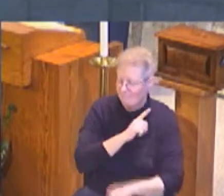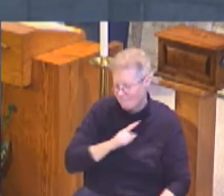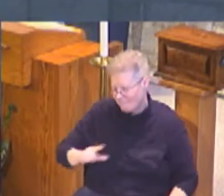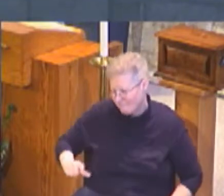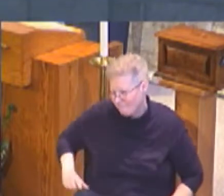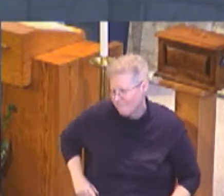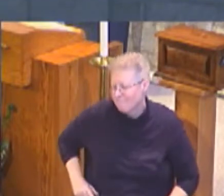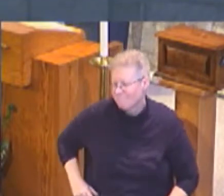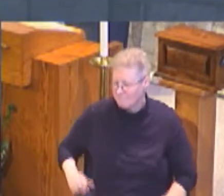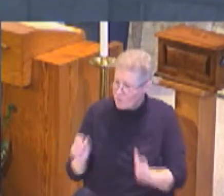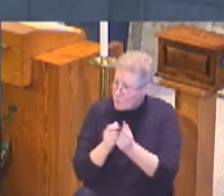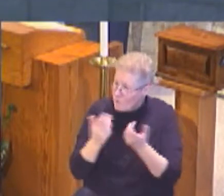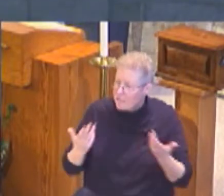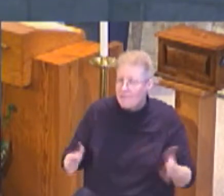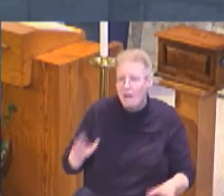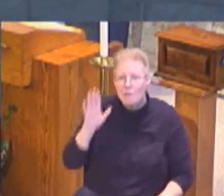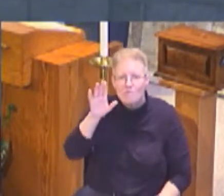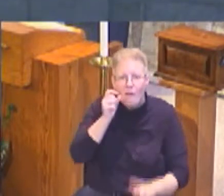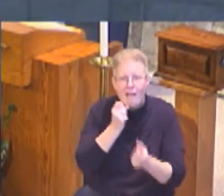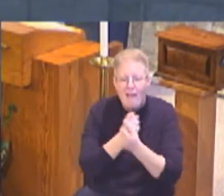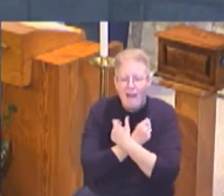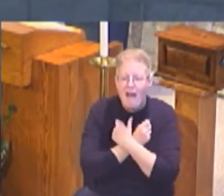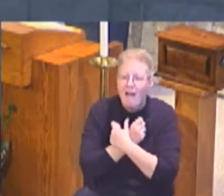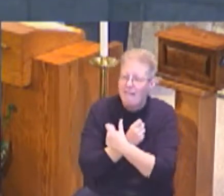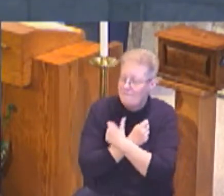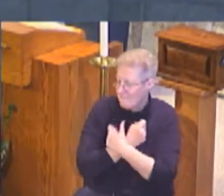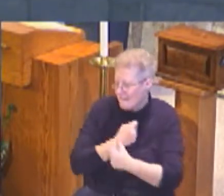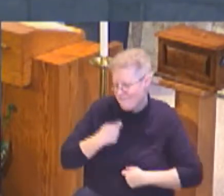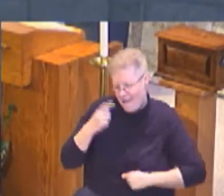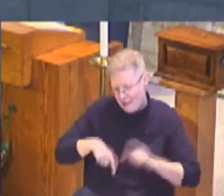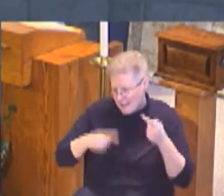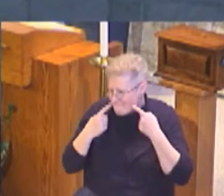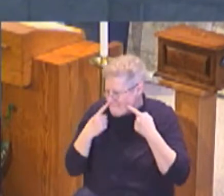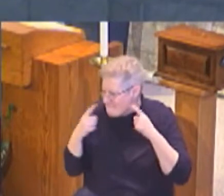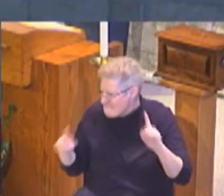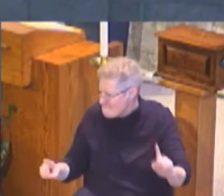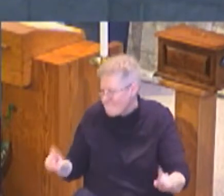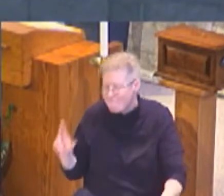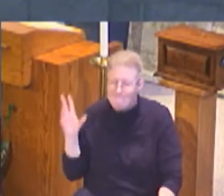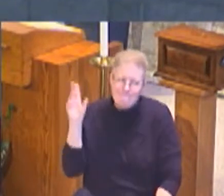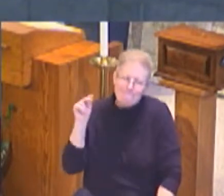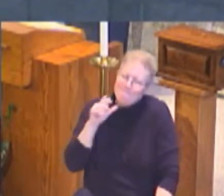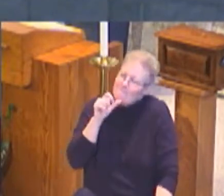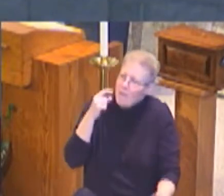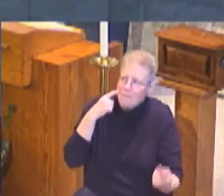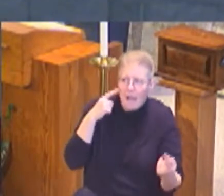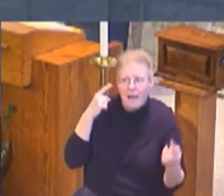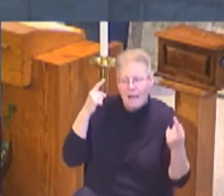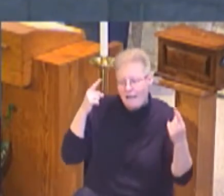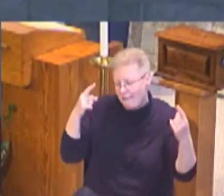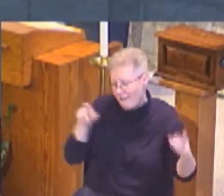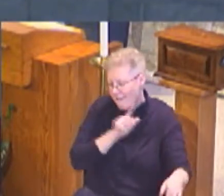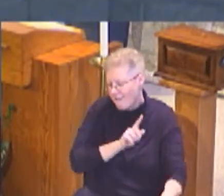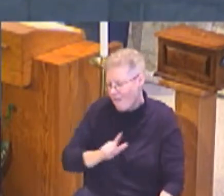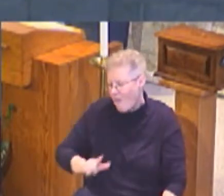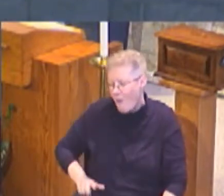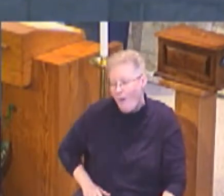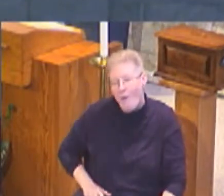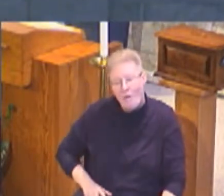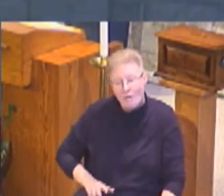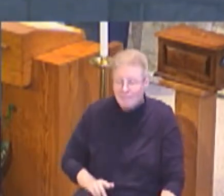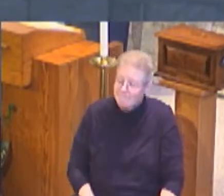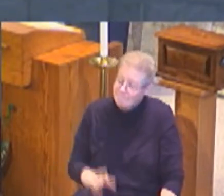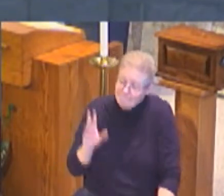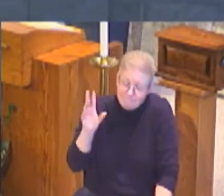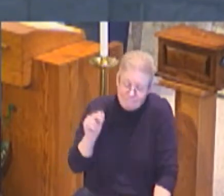Lord. Oh, without your love, I can't make it. No, I won't make it, oh, Lord,